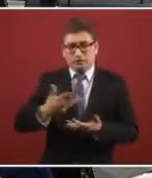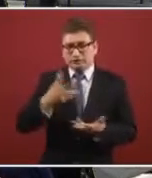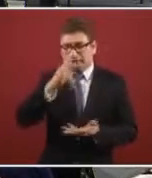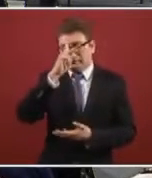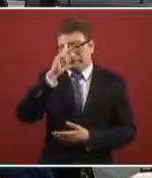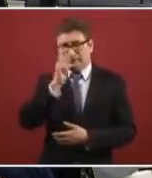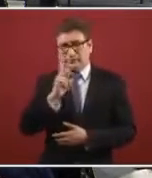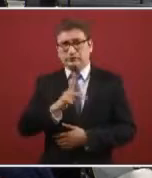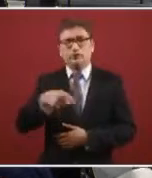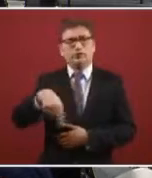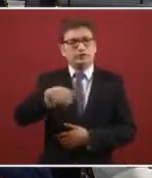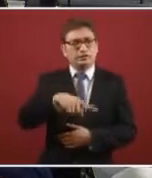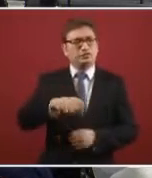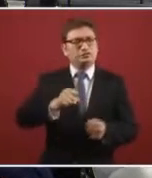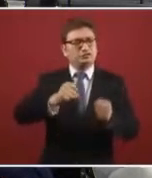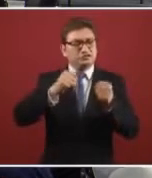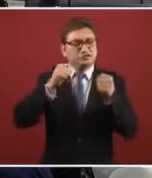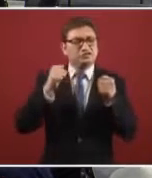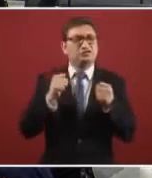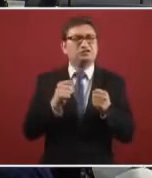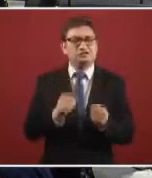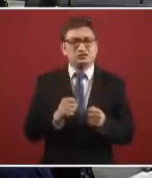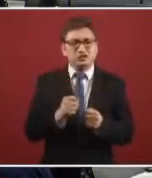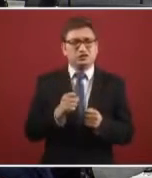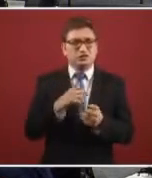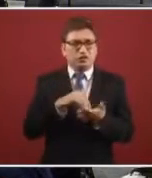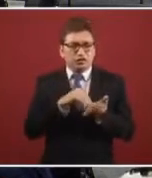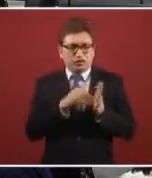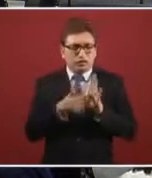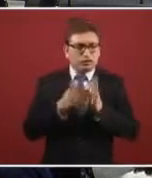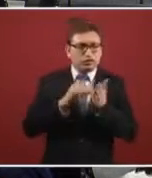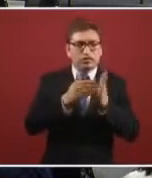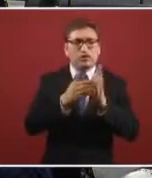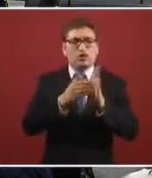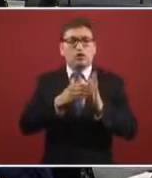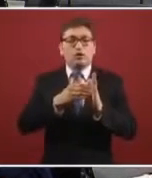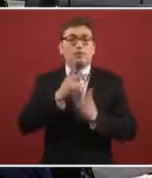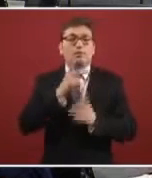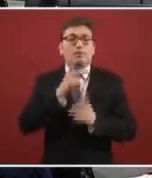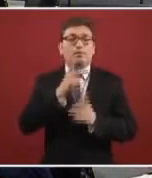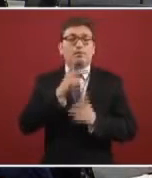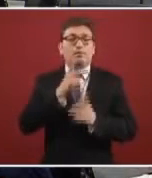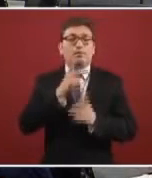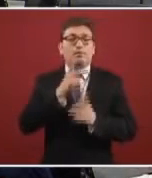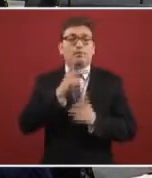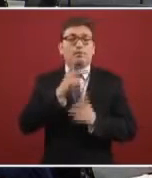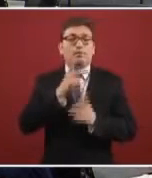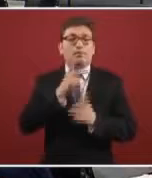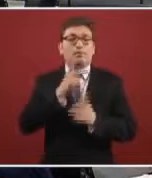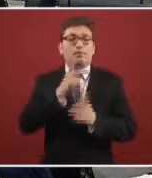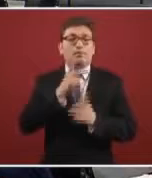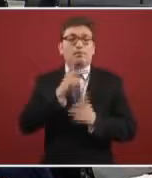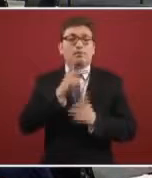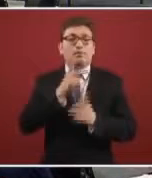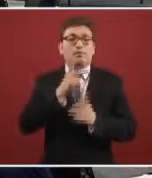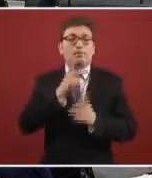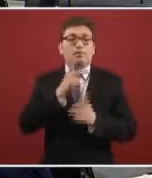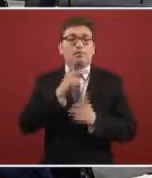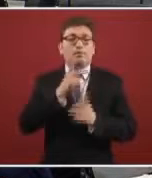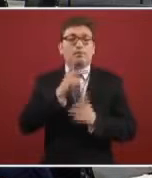from country intentarán that will por medios intend sutiles by entregar you de nuevo el to petróleo. they will attempt to